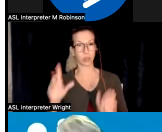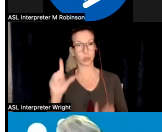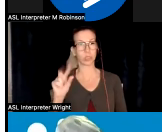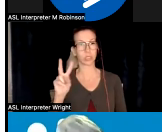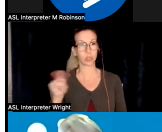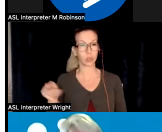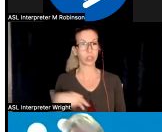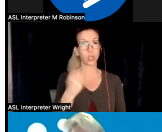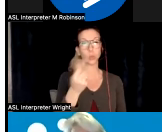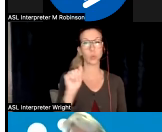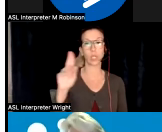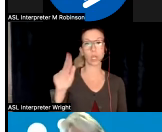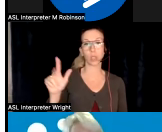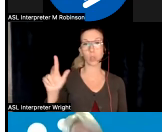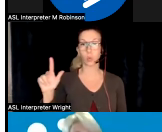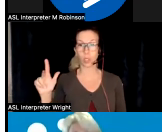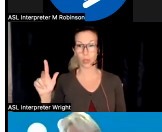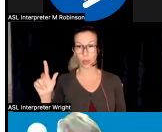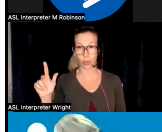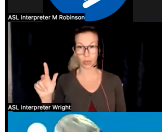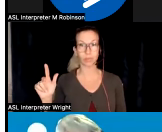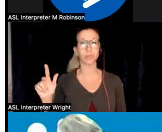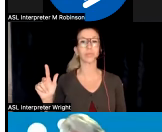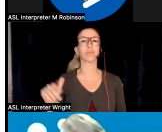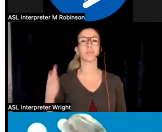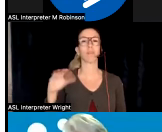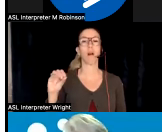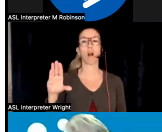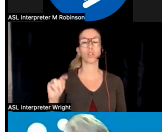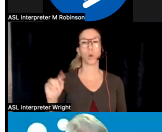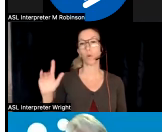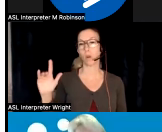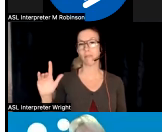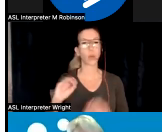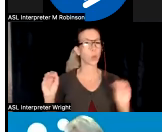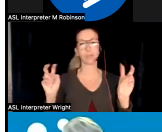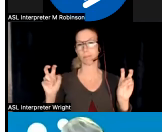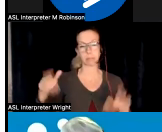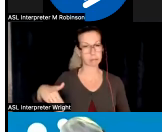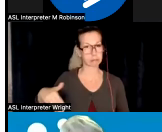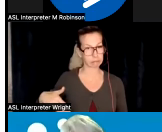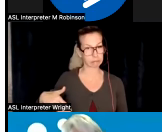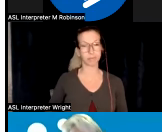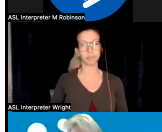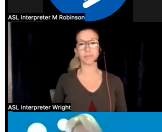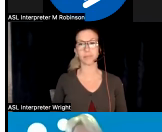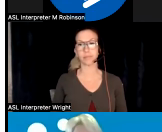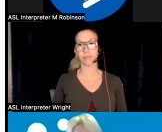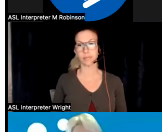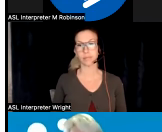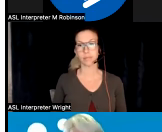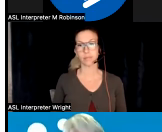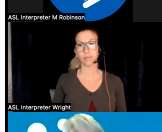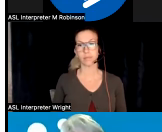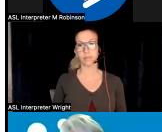got Tuesday, August the 23rd scheduled. October 25th, we don't have a topic planned yet. So we'll keep that in mind, see where we're at